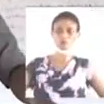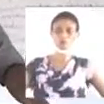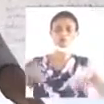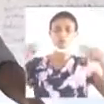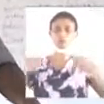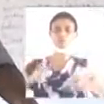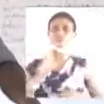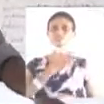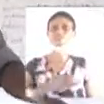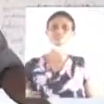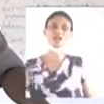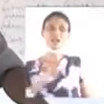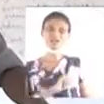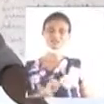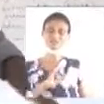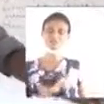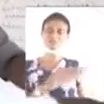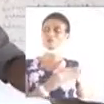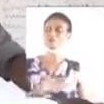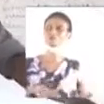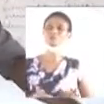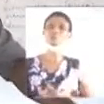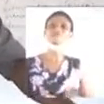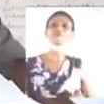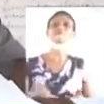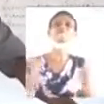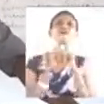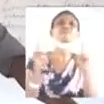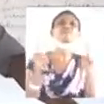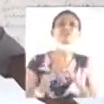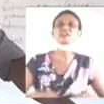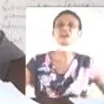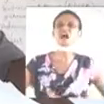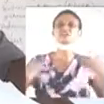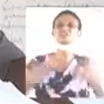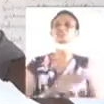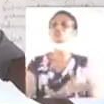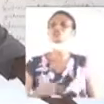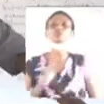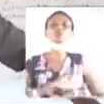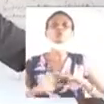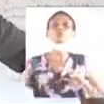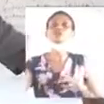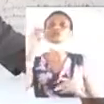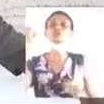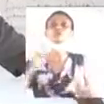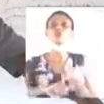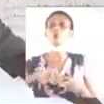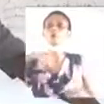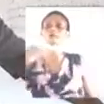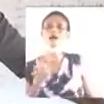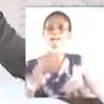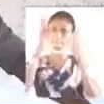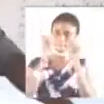behavior. It's their behavior, it's their attitude. Very violent. They don't listen to the other